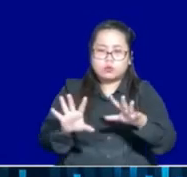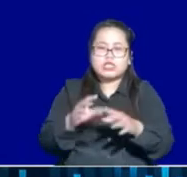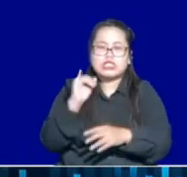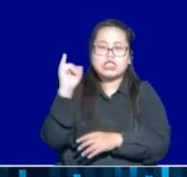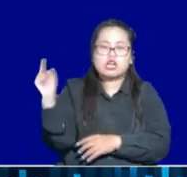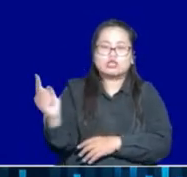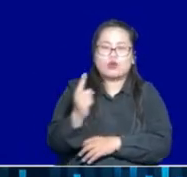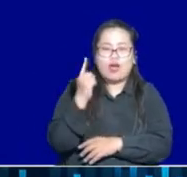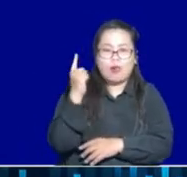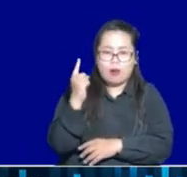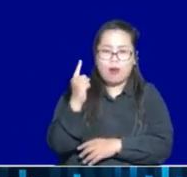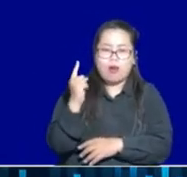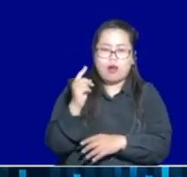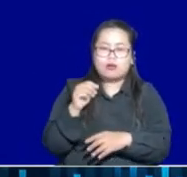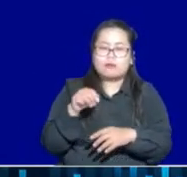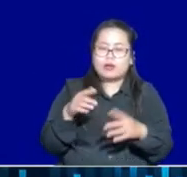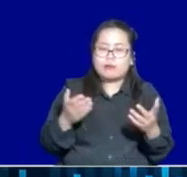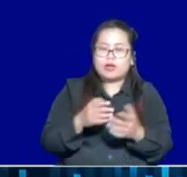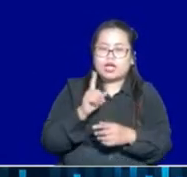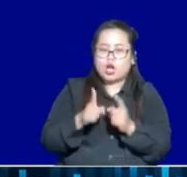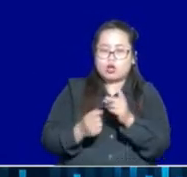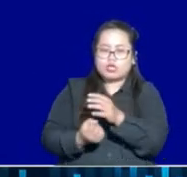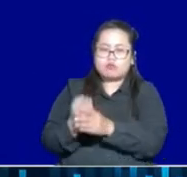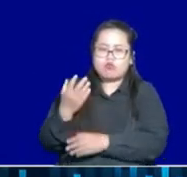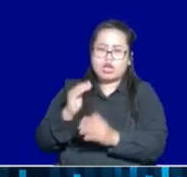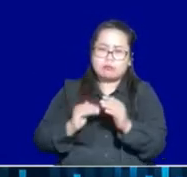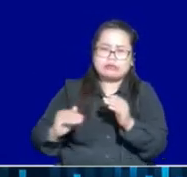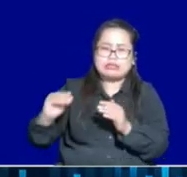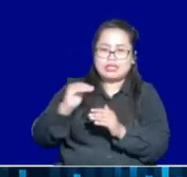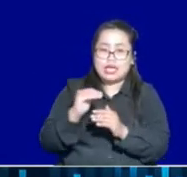like it in Indonesia. The export